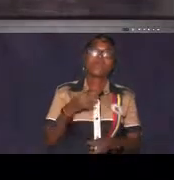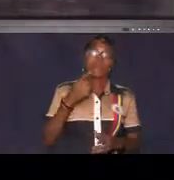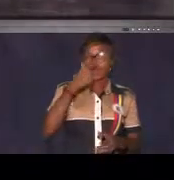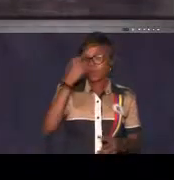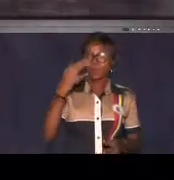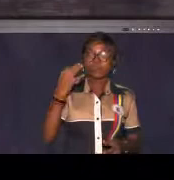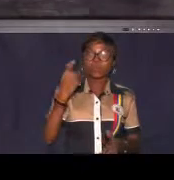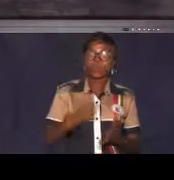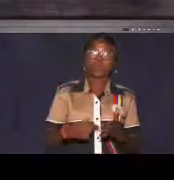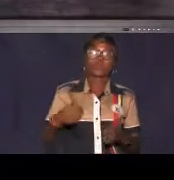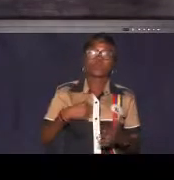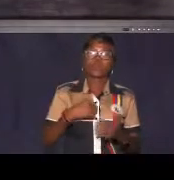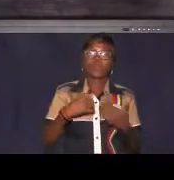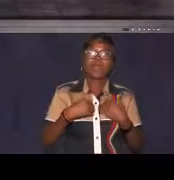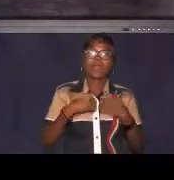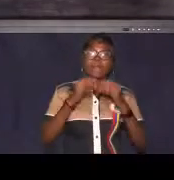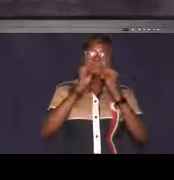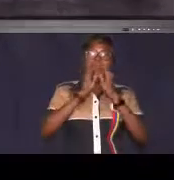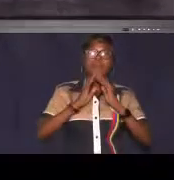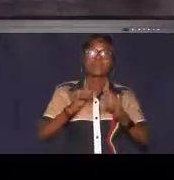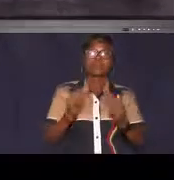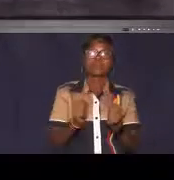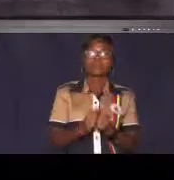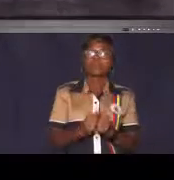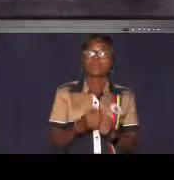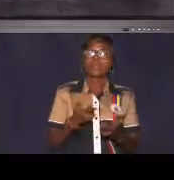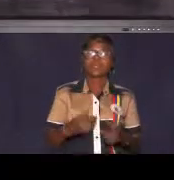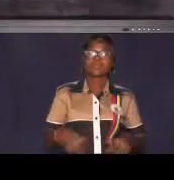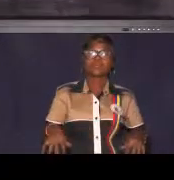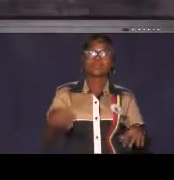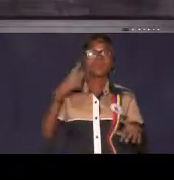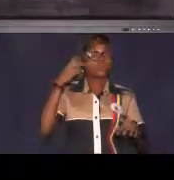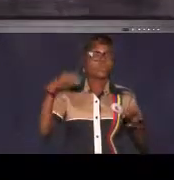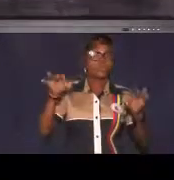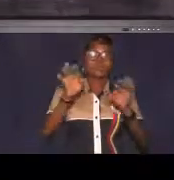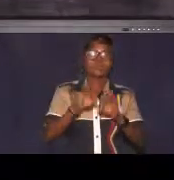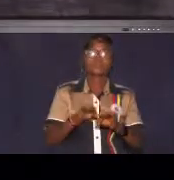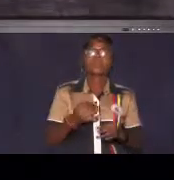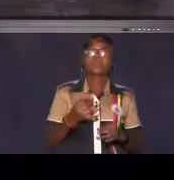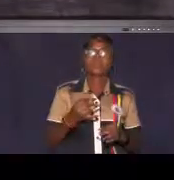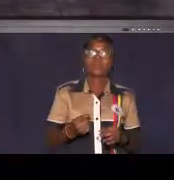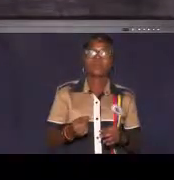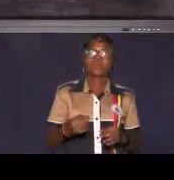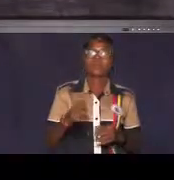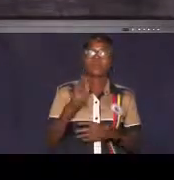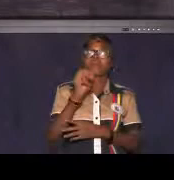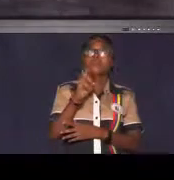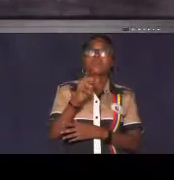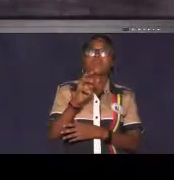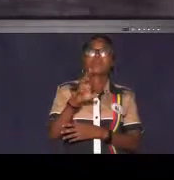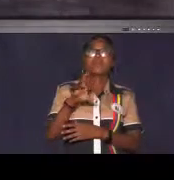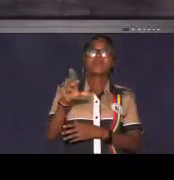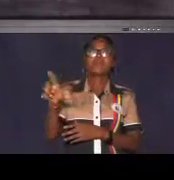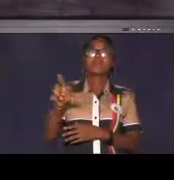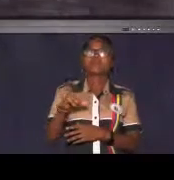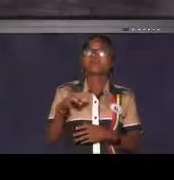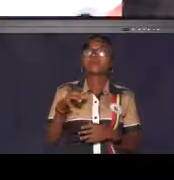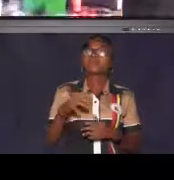the mineral resources we are blessed with. Now let's look at the importance of mineral resources in